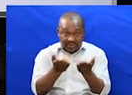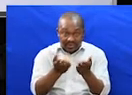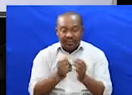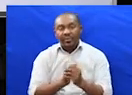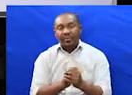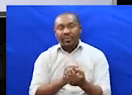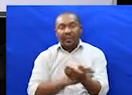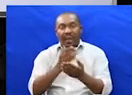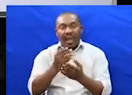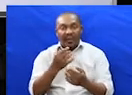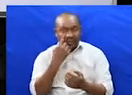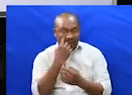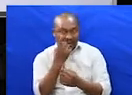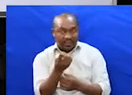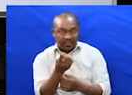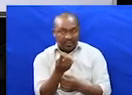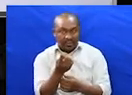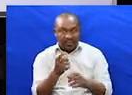after seeing that